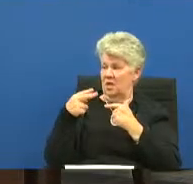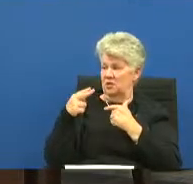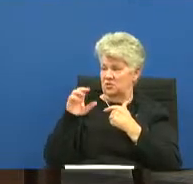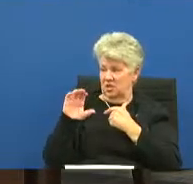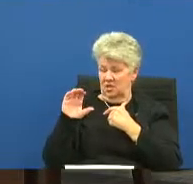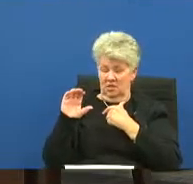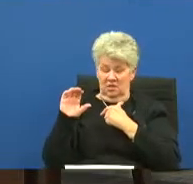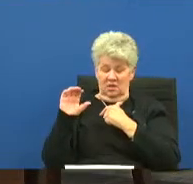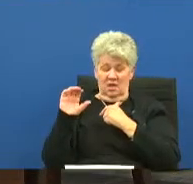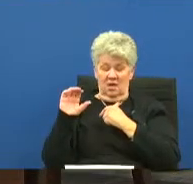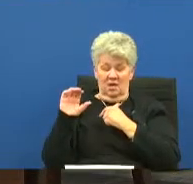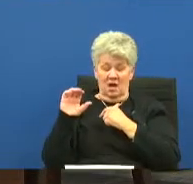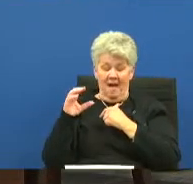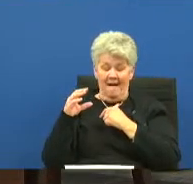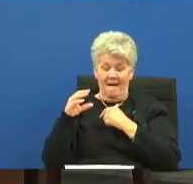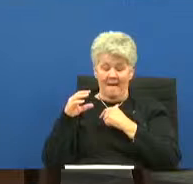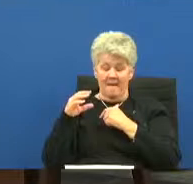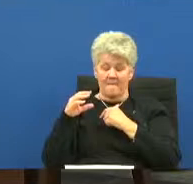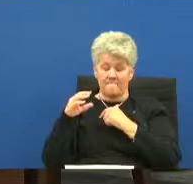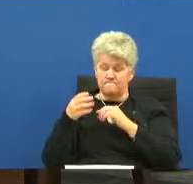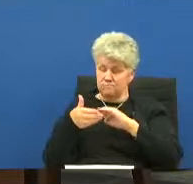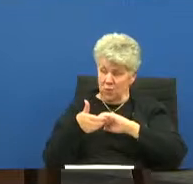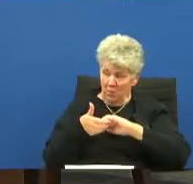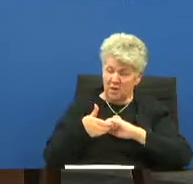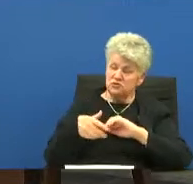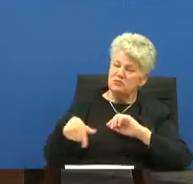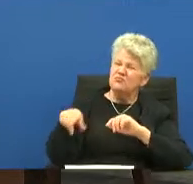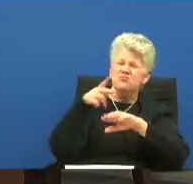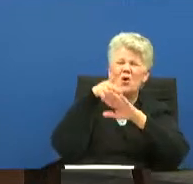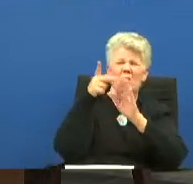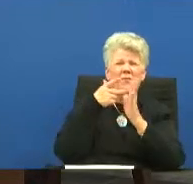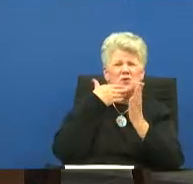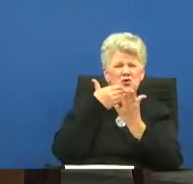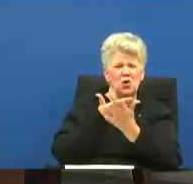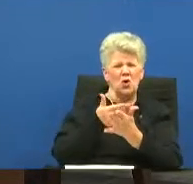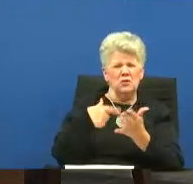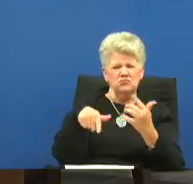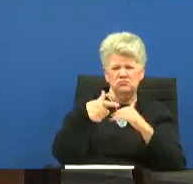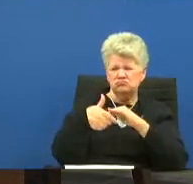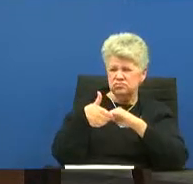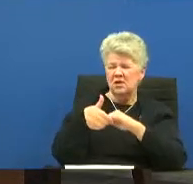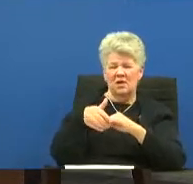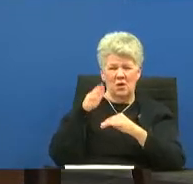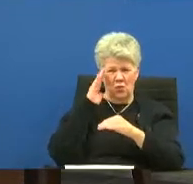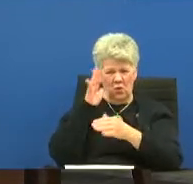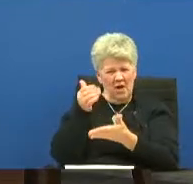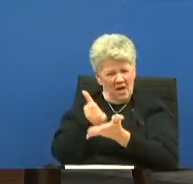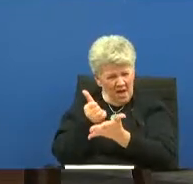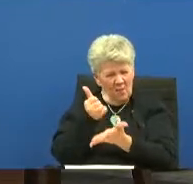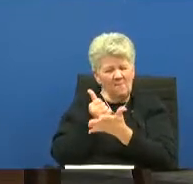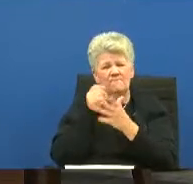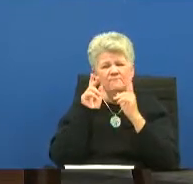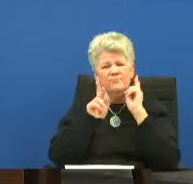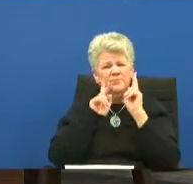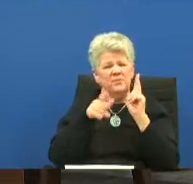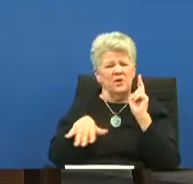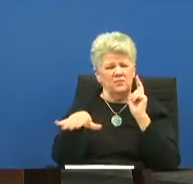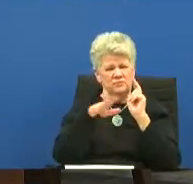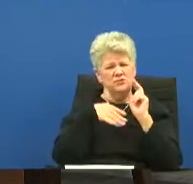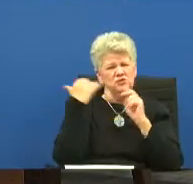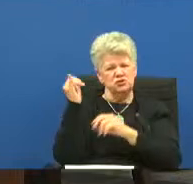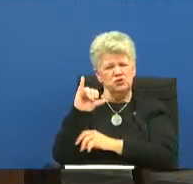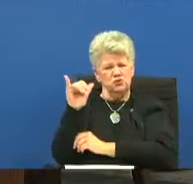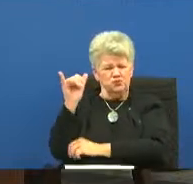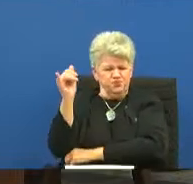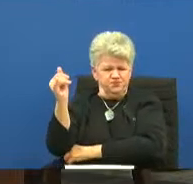and the voucher programs. And so those will also be utilized to fill the park. I